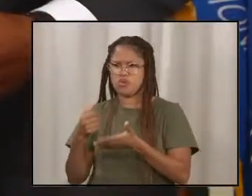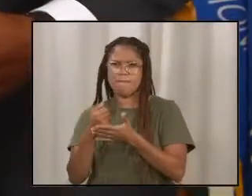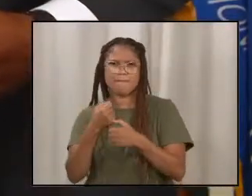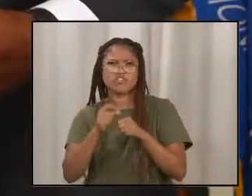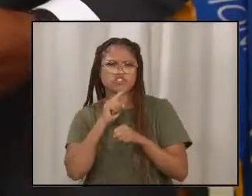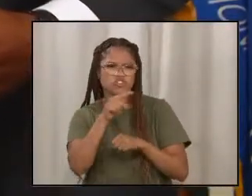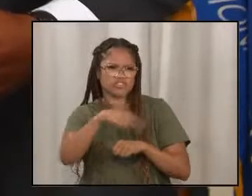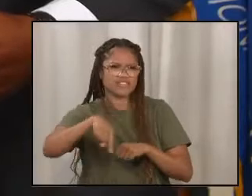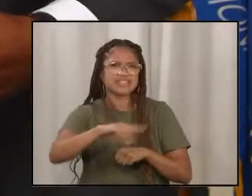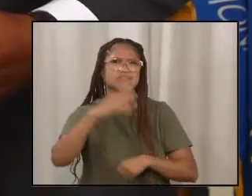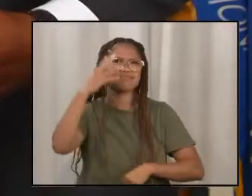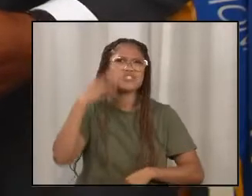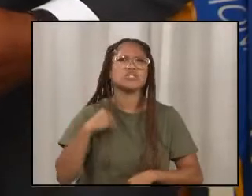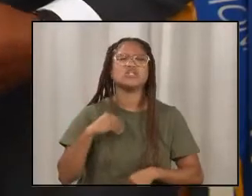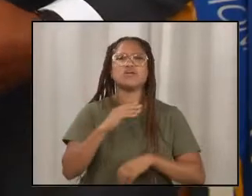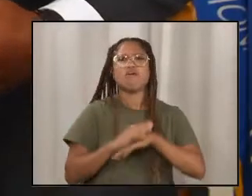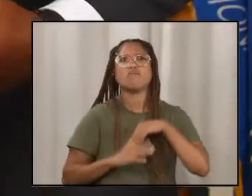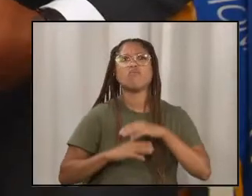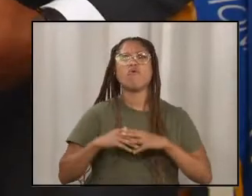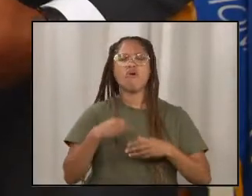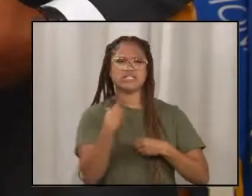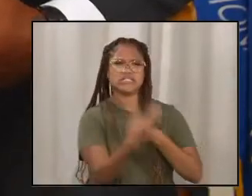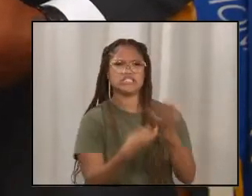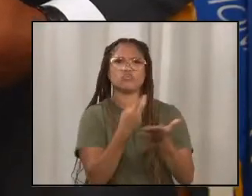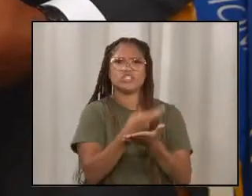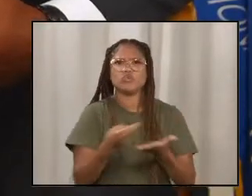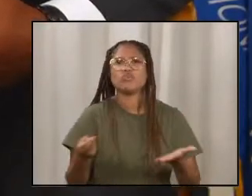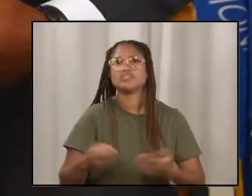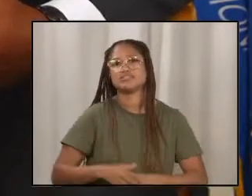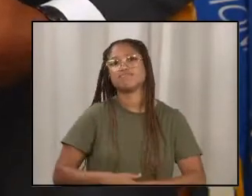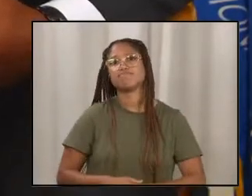comfortable experience for those that are visiting our center. Good.